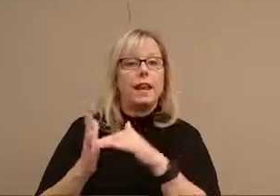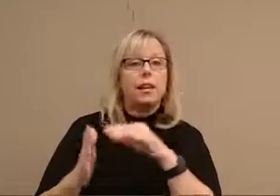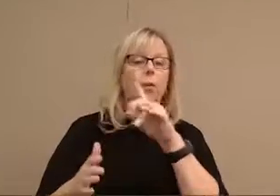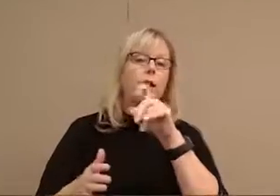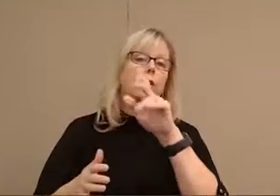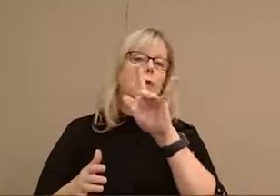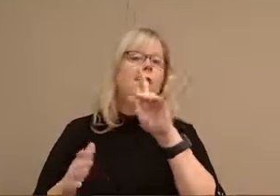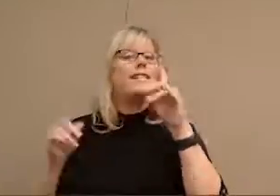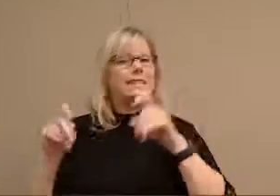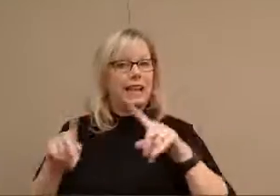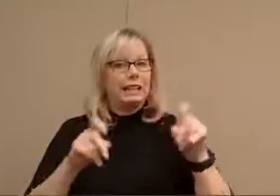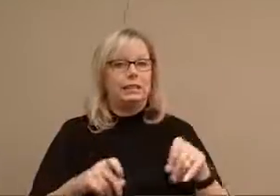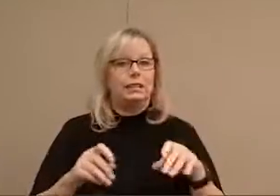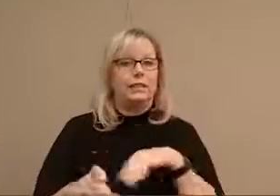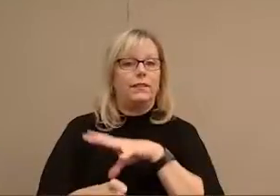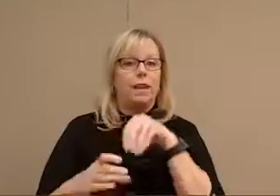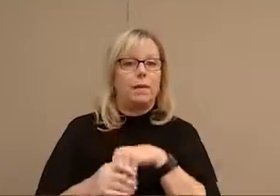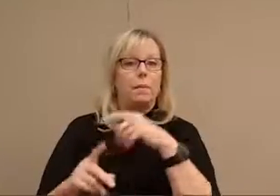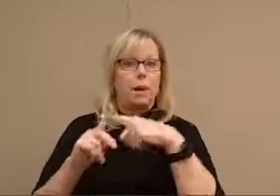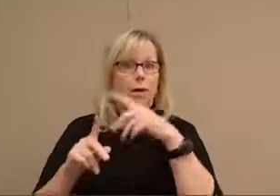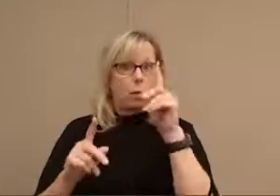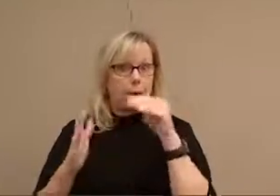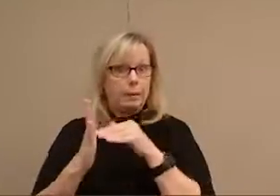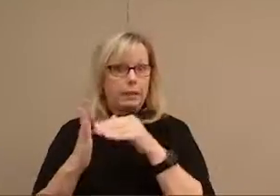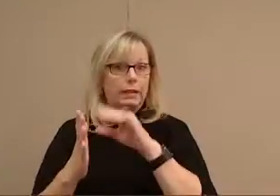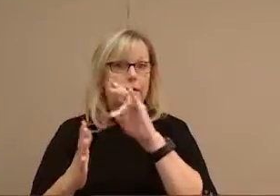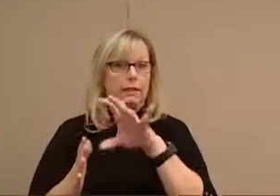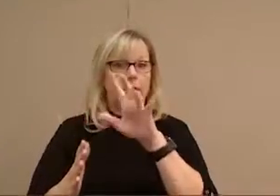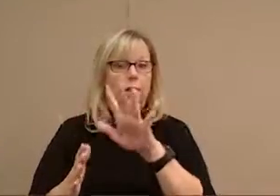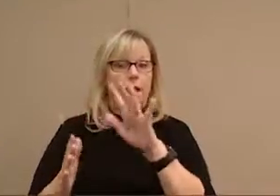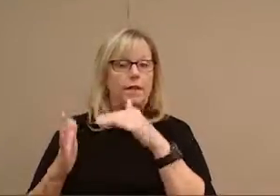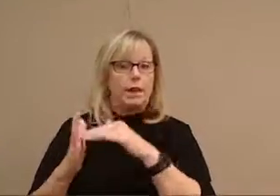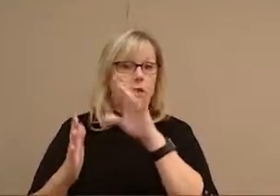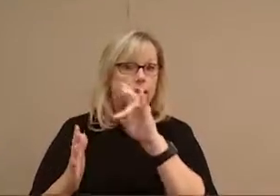35,785,125 tests, consisting of total positive of